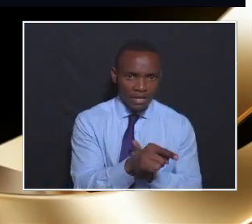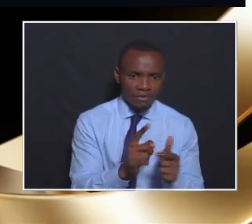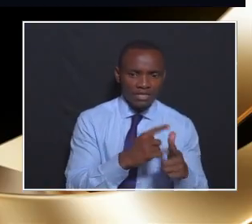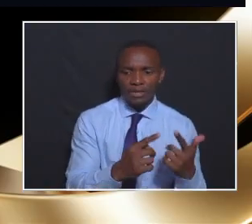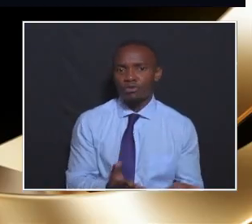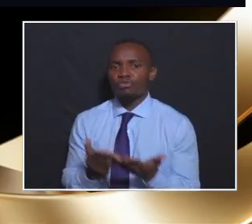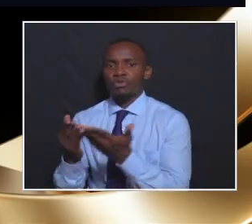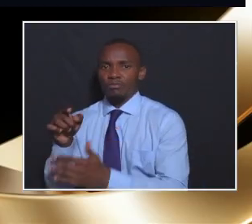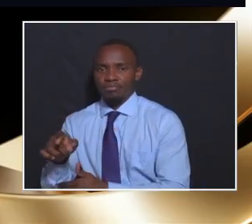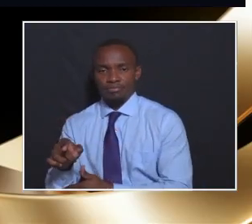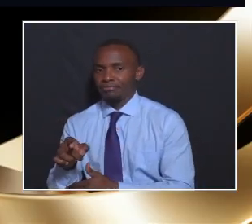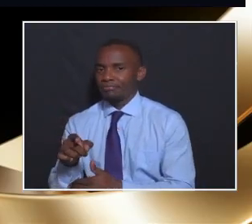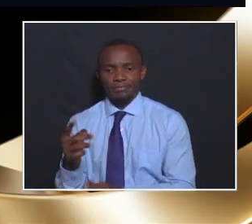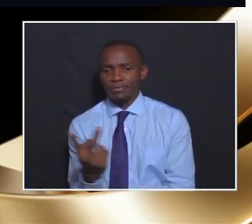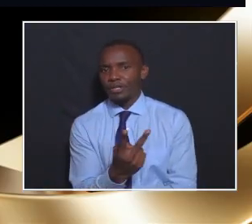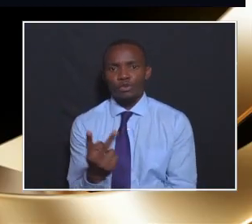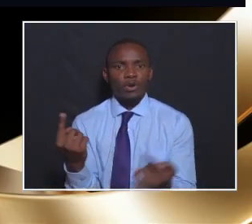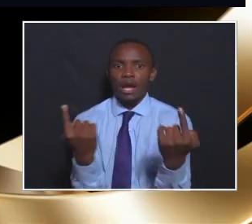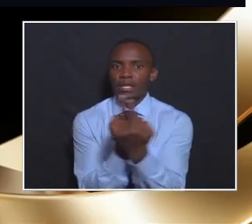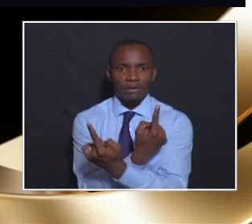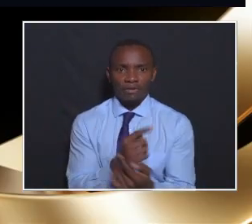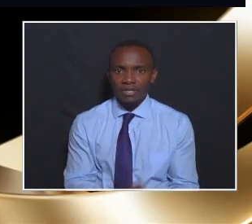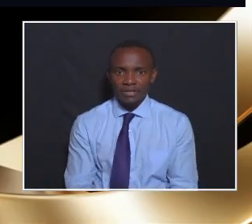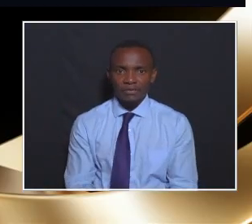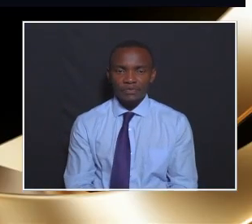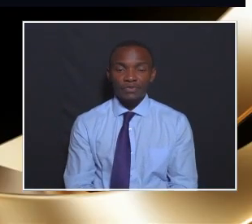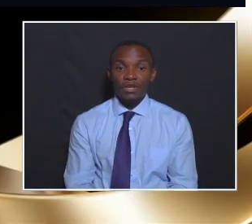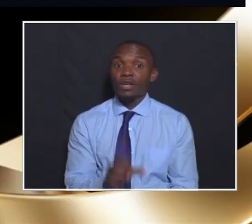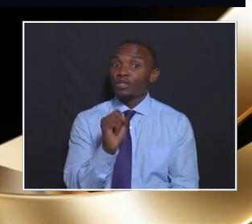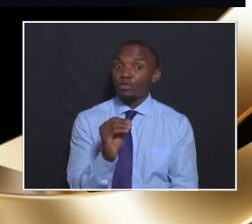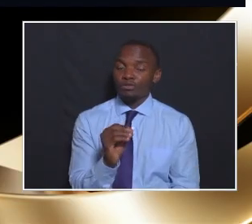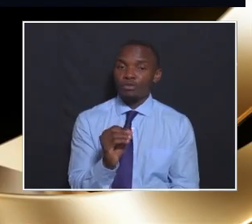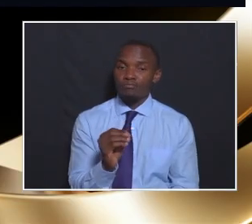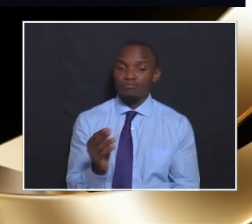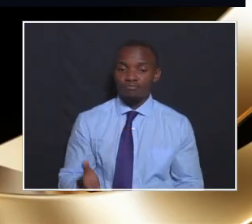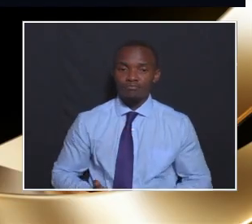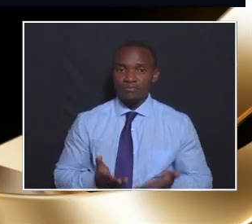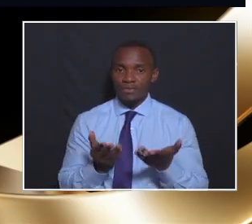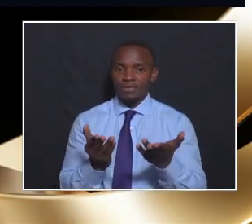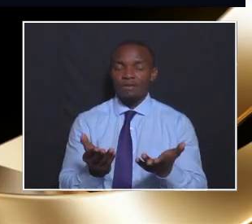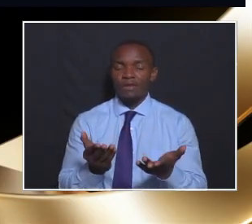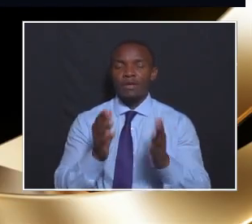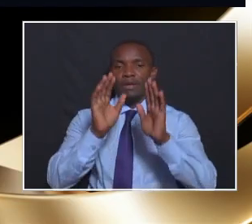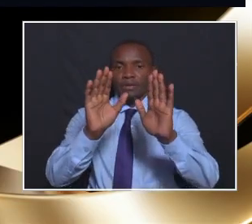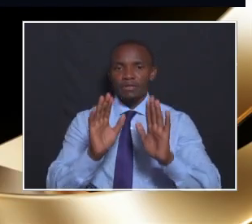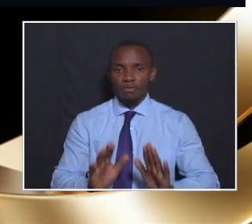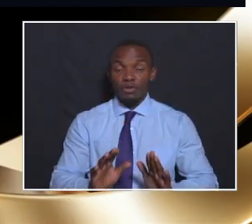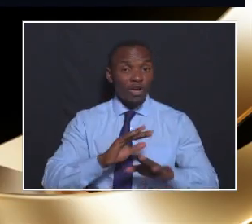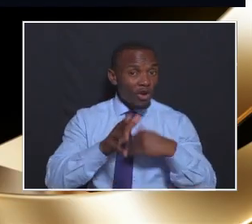cinema delivery. Those are two different mixes. So delivery is very important. And it all starts